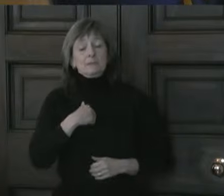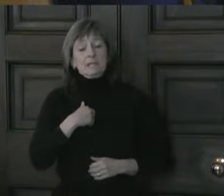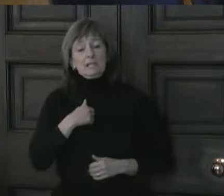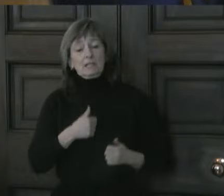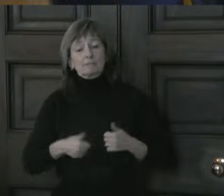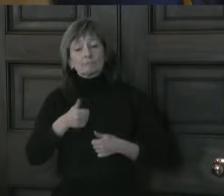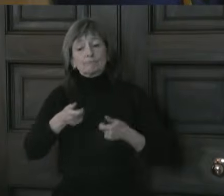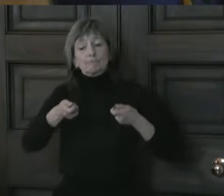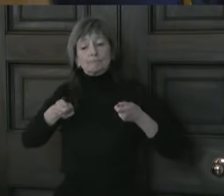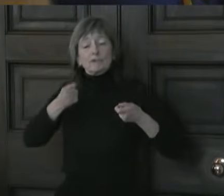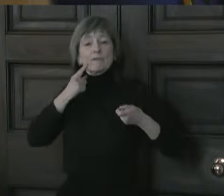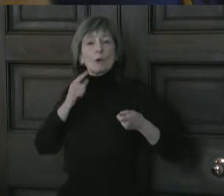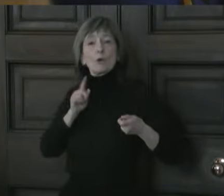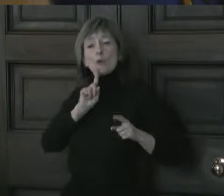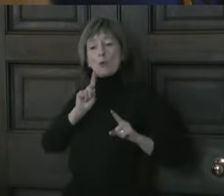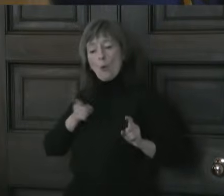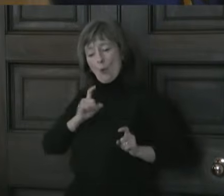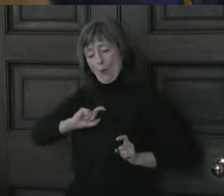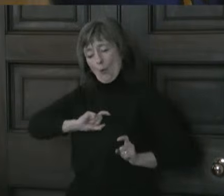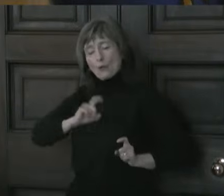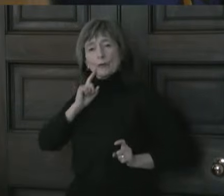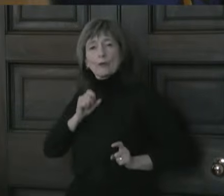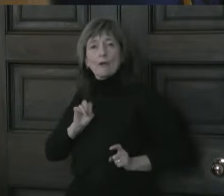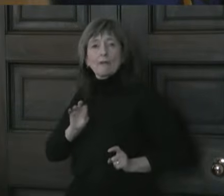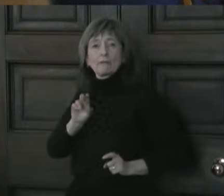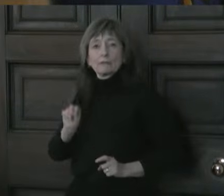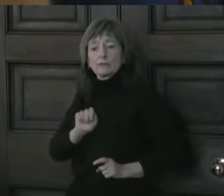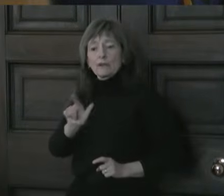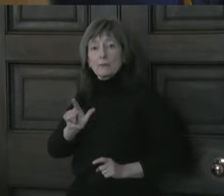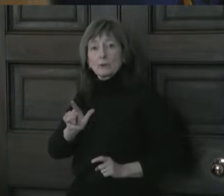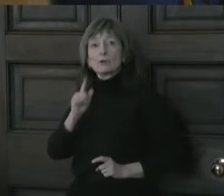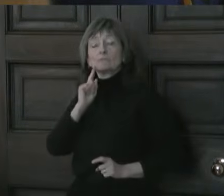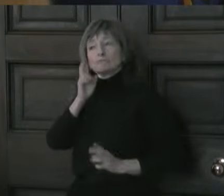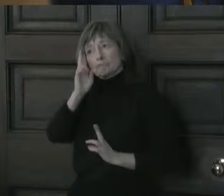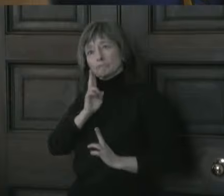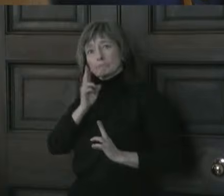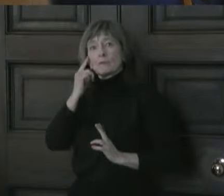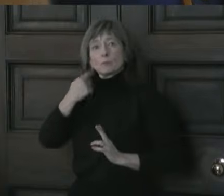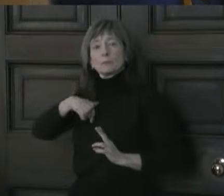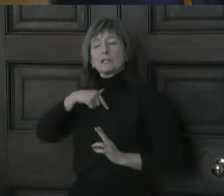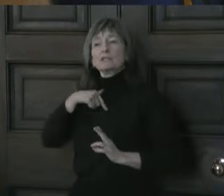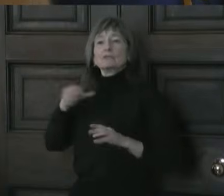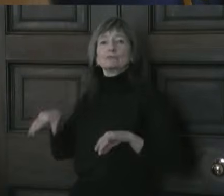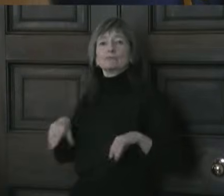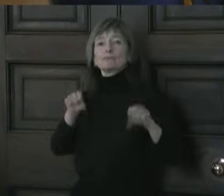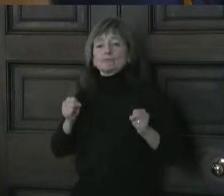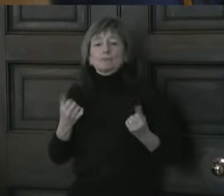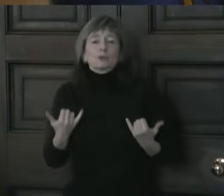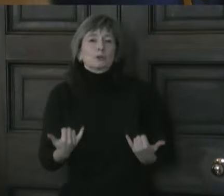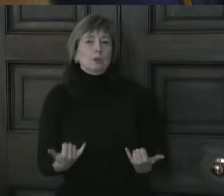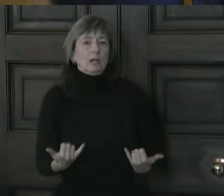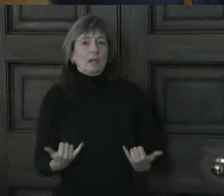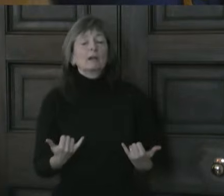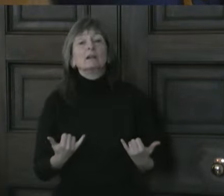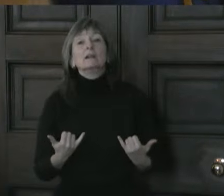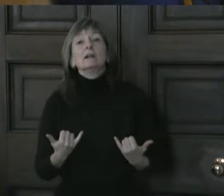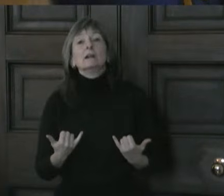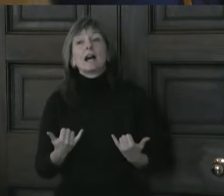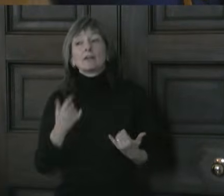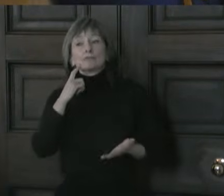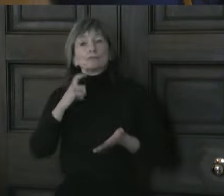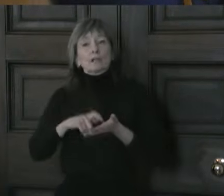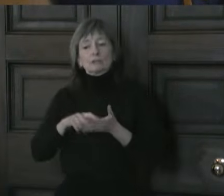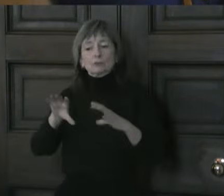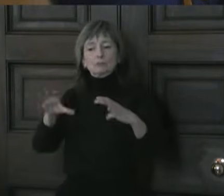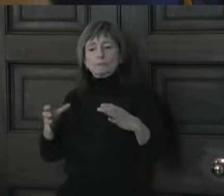of Newfoundland and Labrador, it is truly an honor for me to undertake this investiture today and to recognize a group